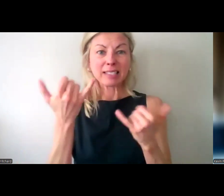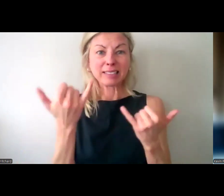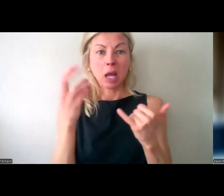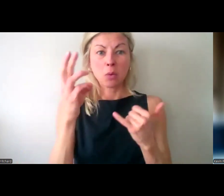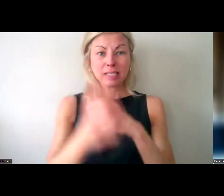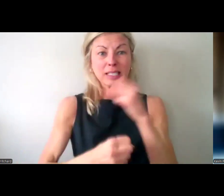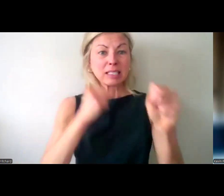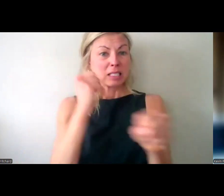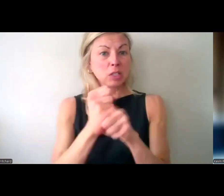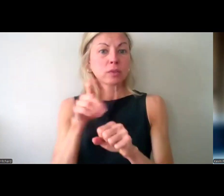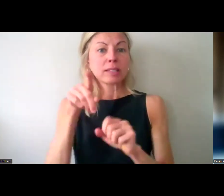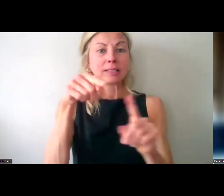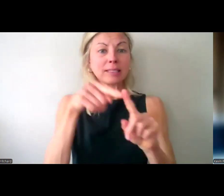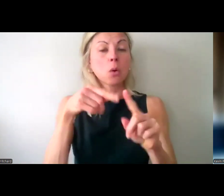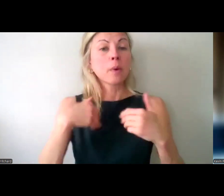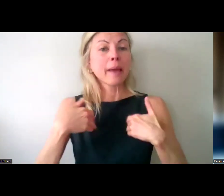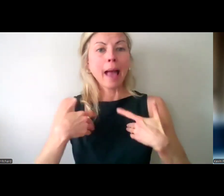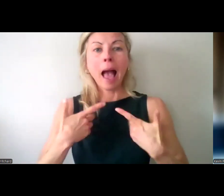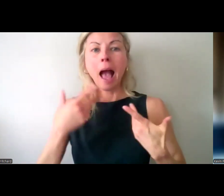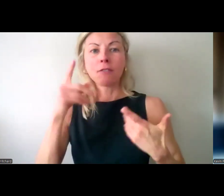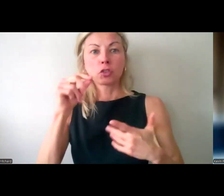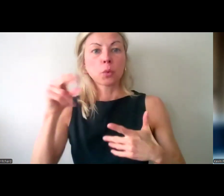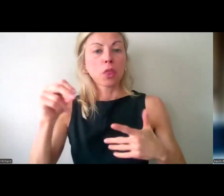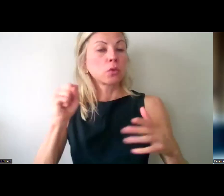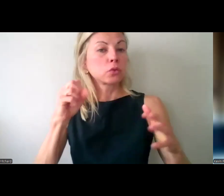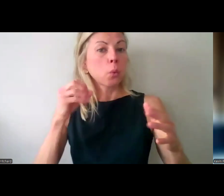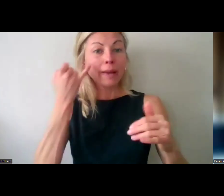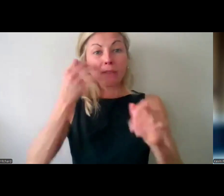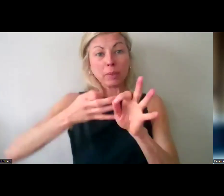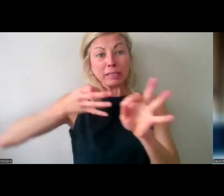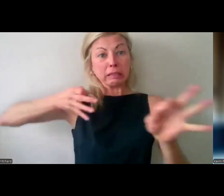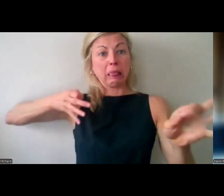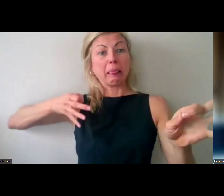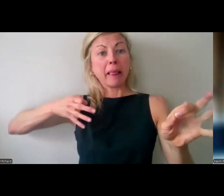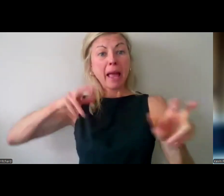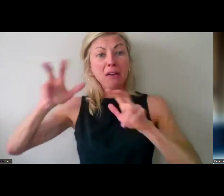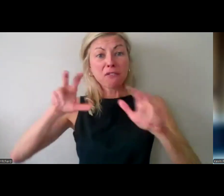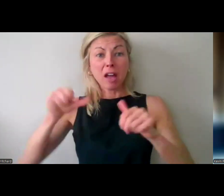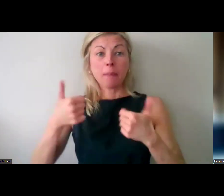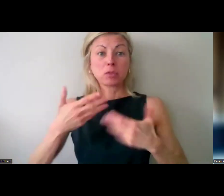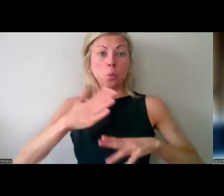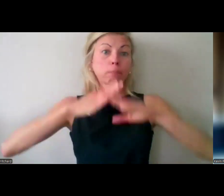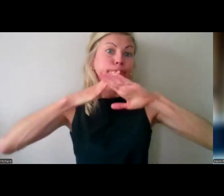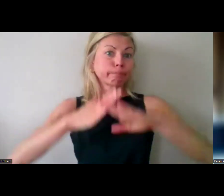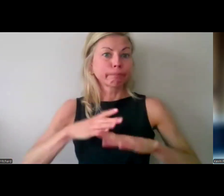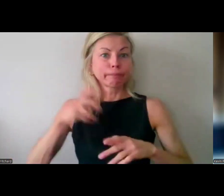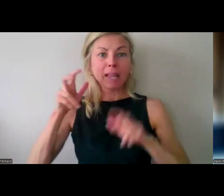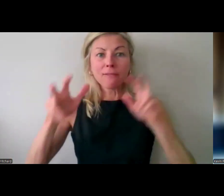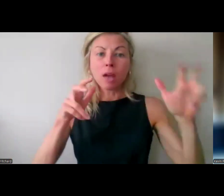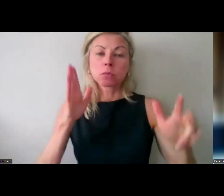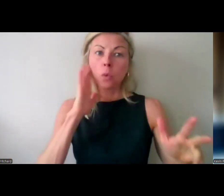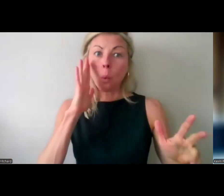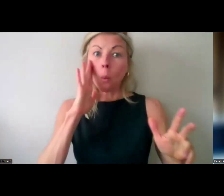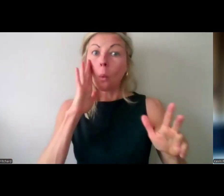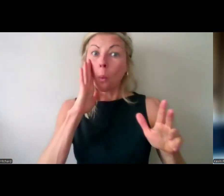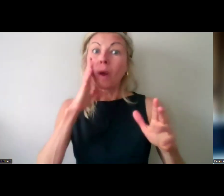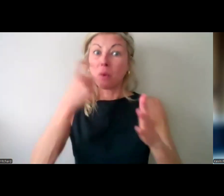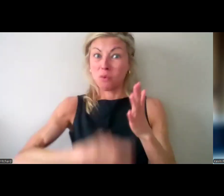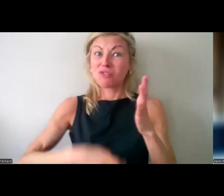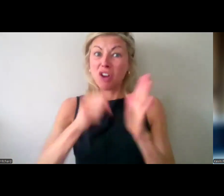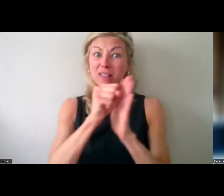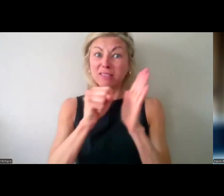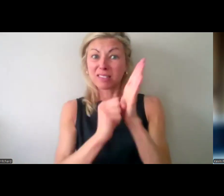we hit that important 2030 mark. If we delay investments or roll back investments now, it's ultimately just going to cost the state